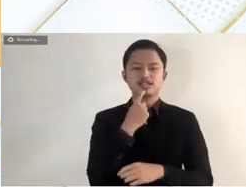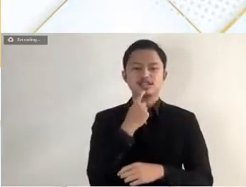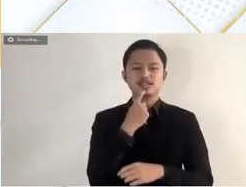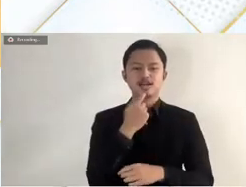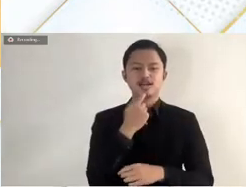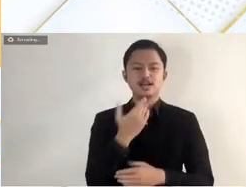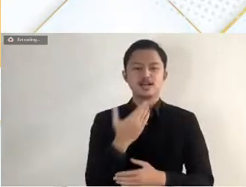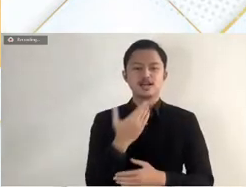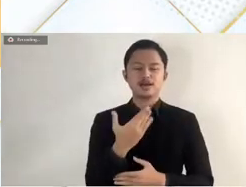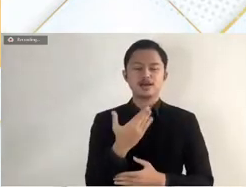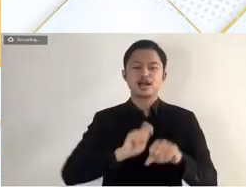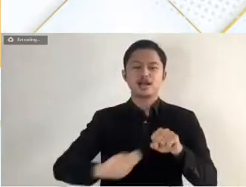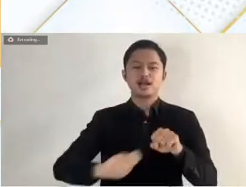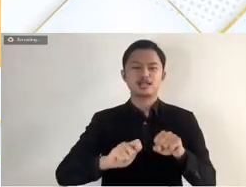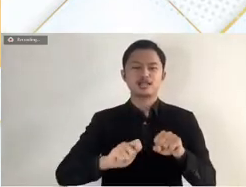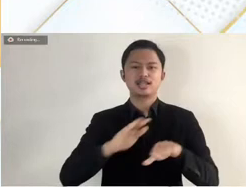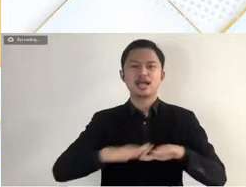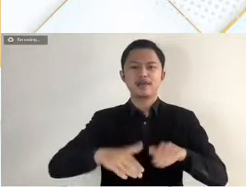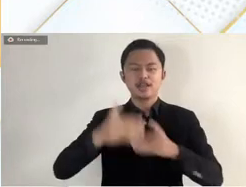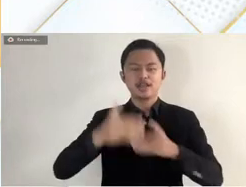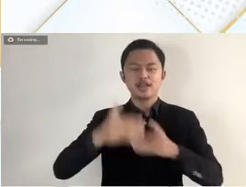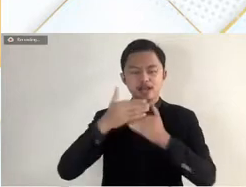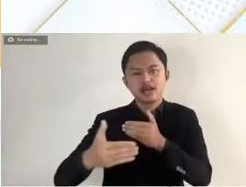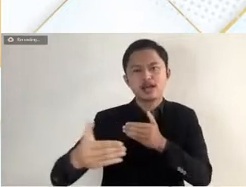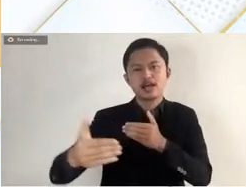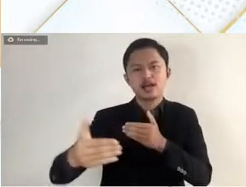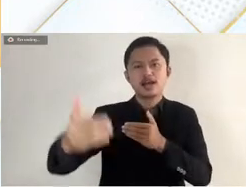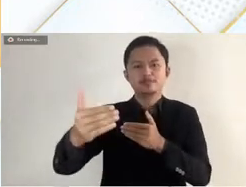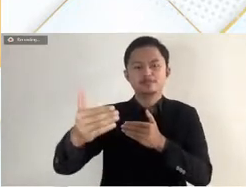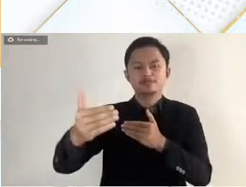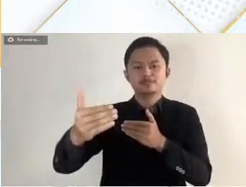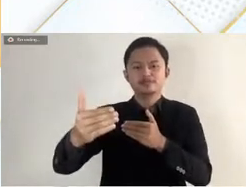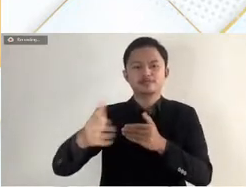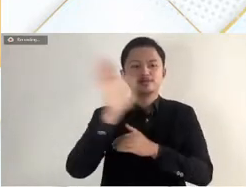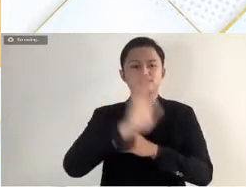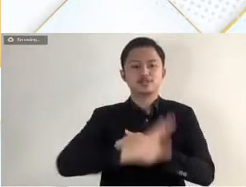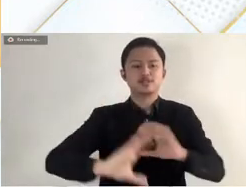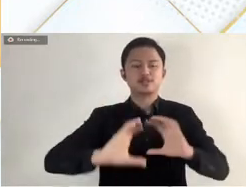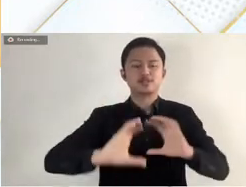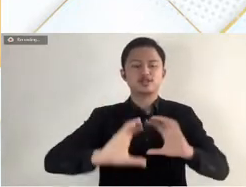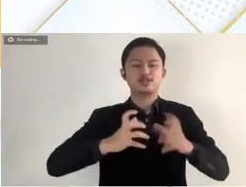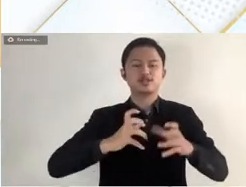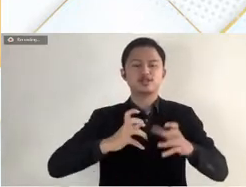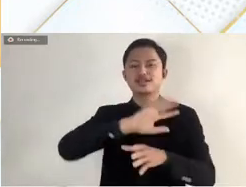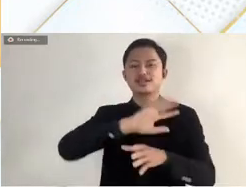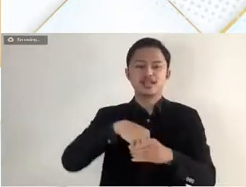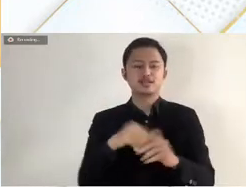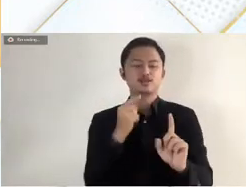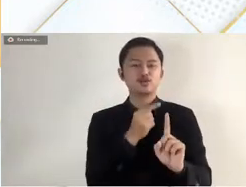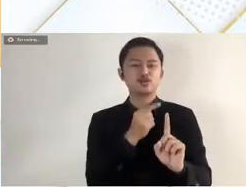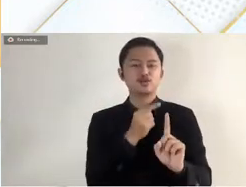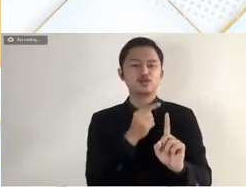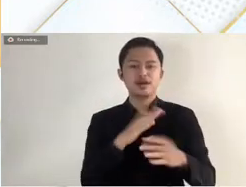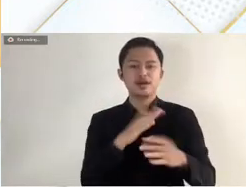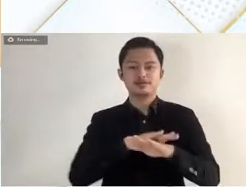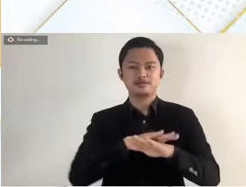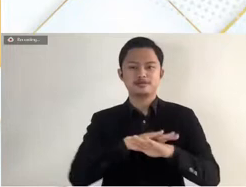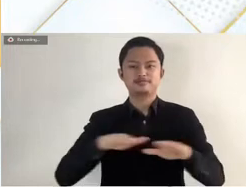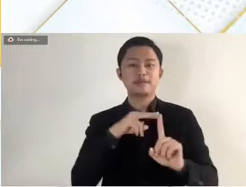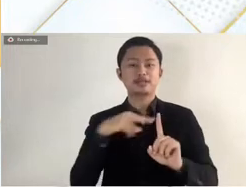creating sustaining peace, both domestically and globally, contribution to peace, a Pacific